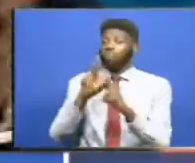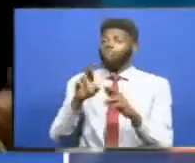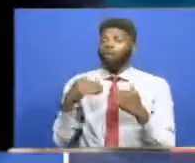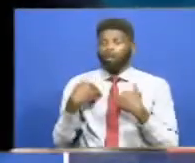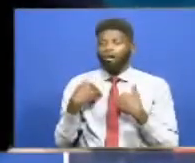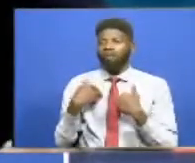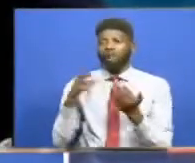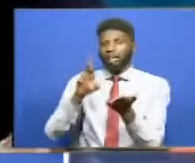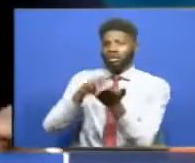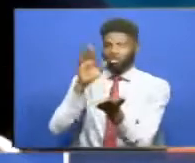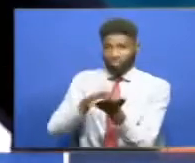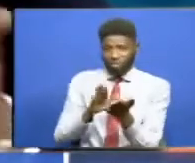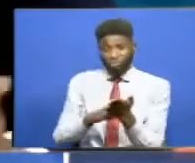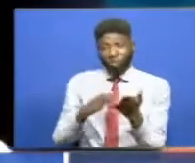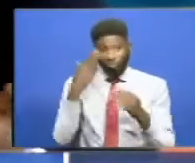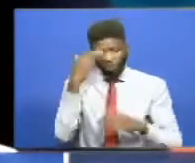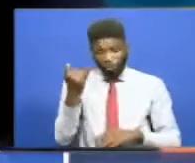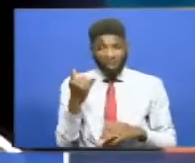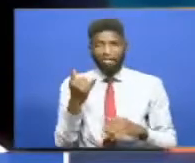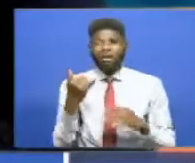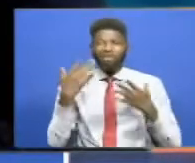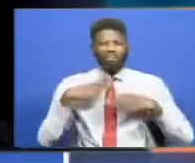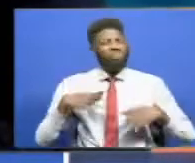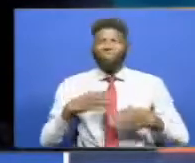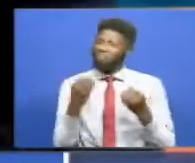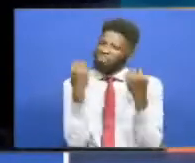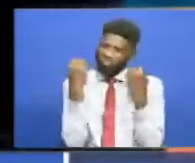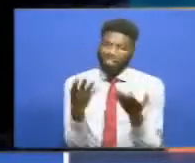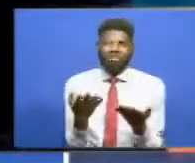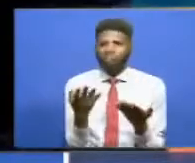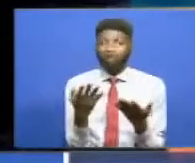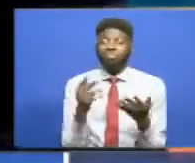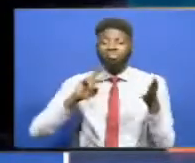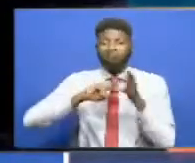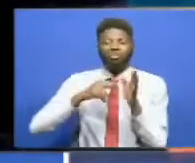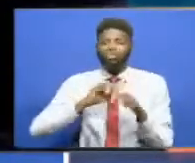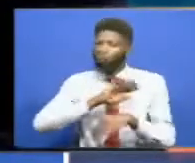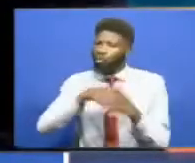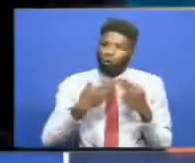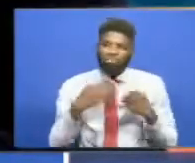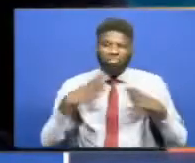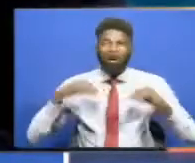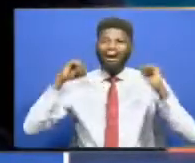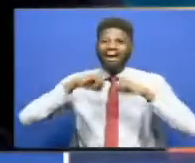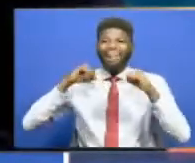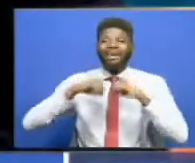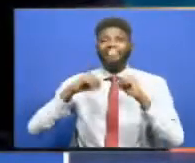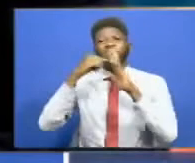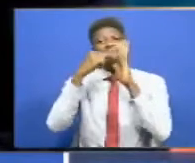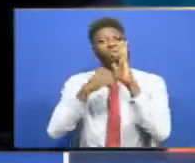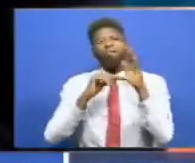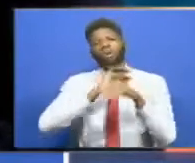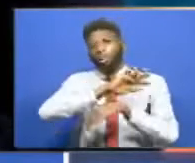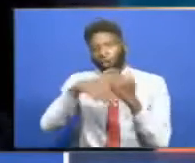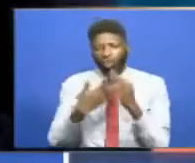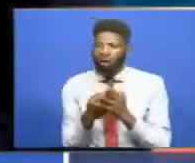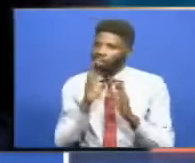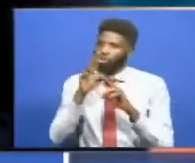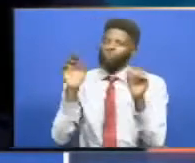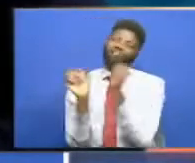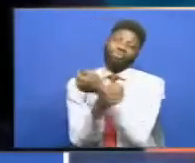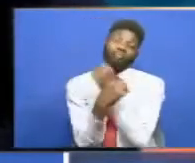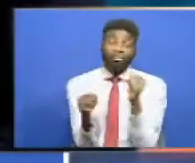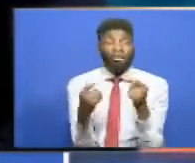nation of many people. It's not expected that everybody will agree with every section or every segment of the report.